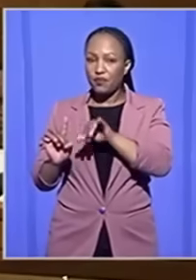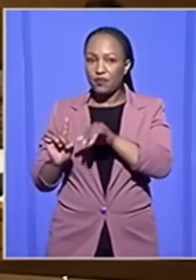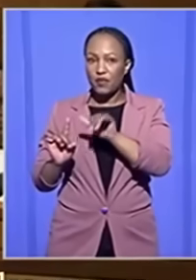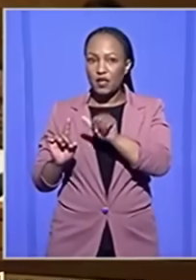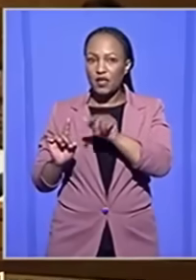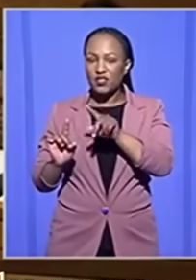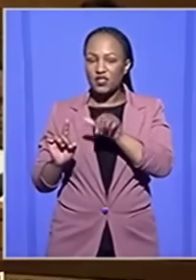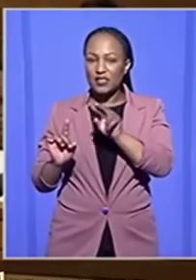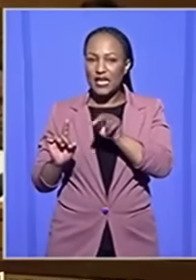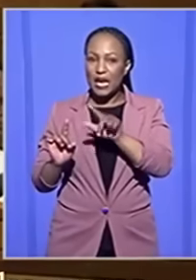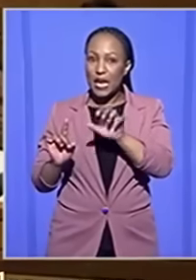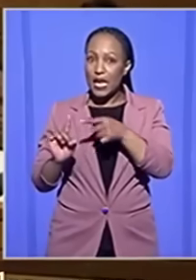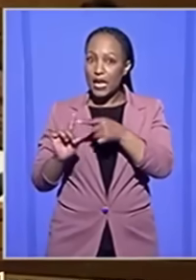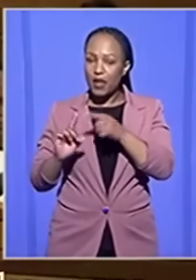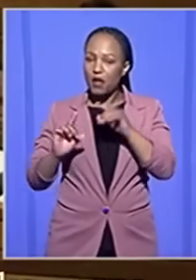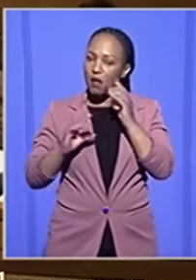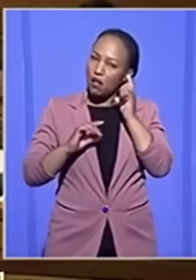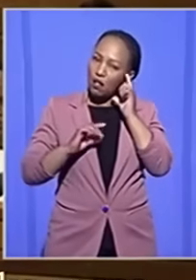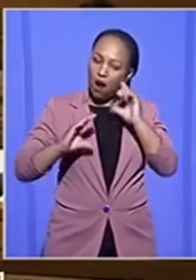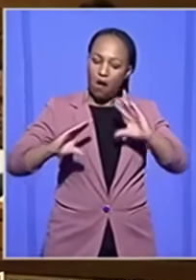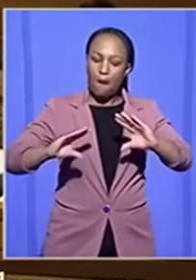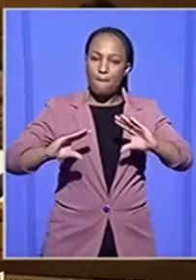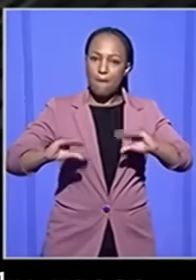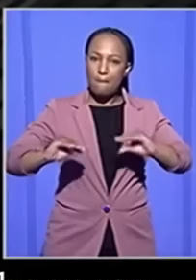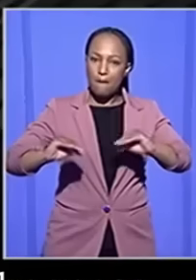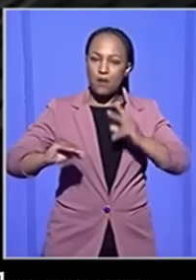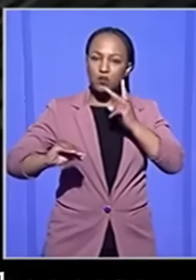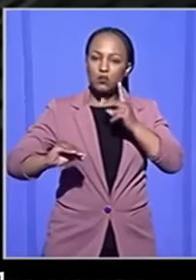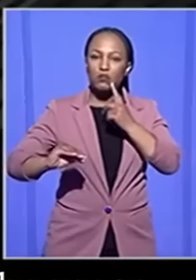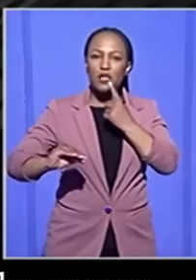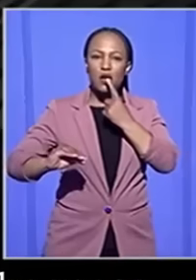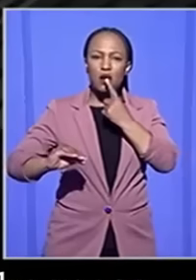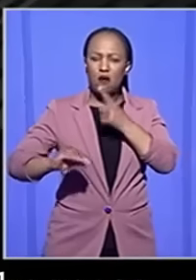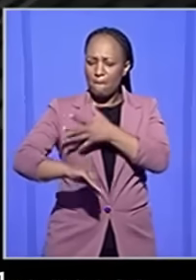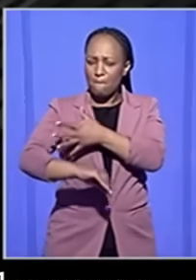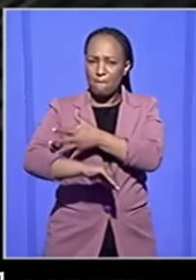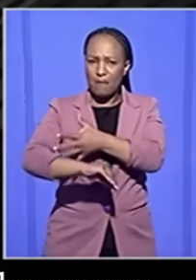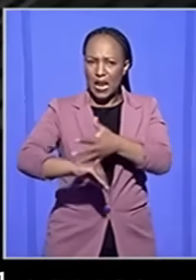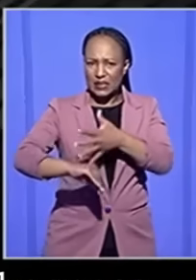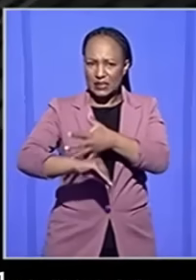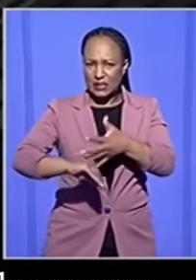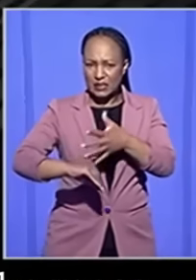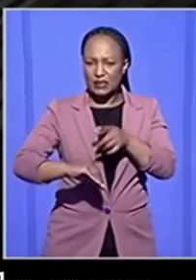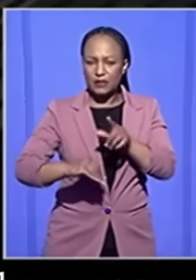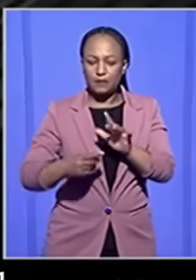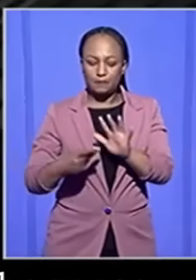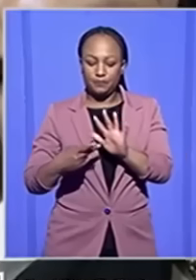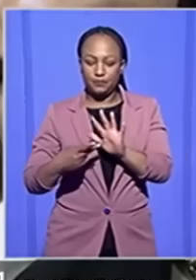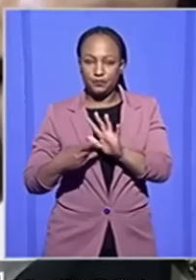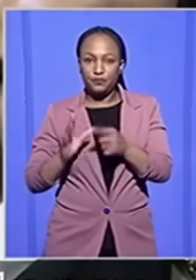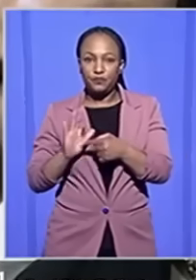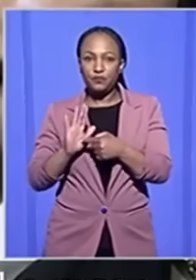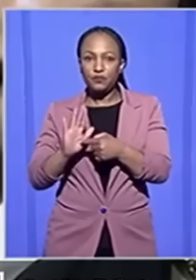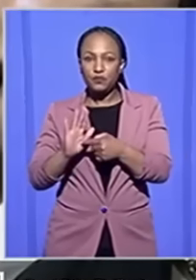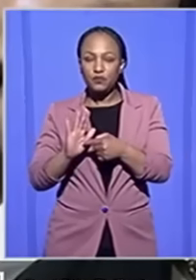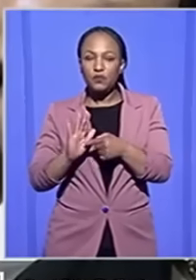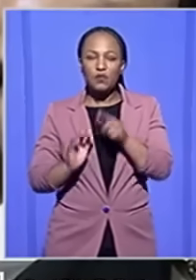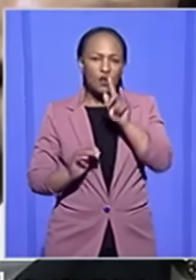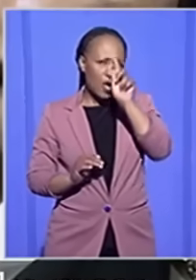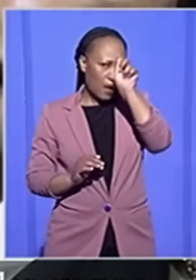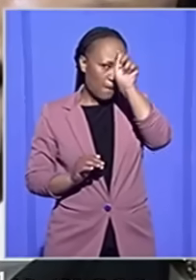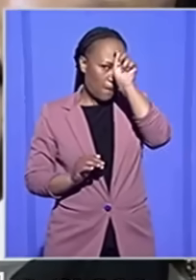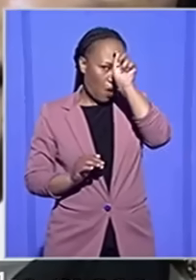Fa le ne le sekaseka legae la ga Mick kwa Flyoff. Gape o re botse bopaki jwa gore setopo sa mosimanyana yono